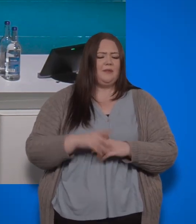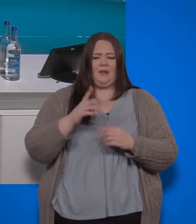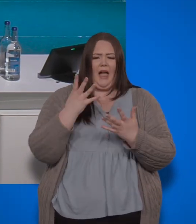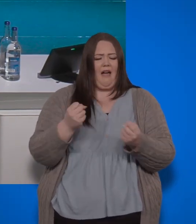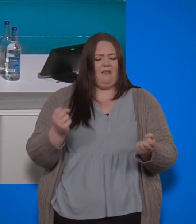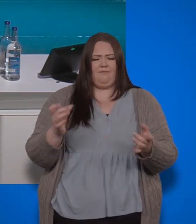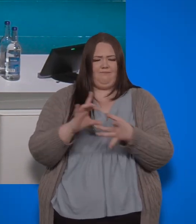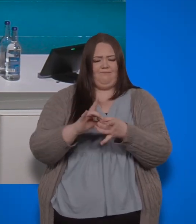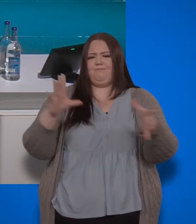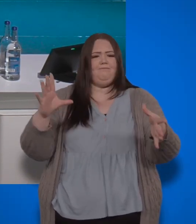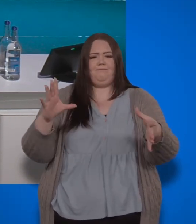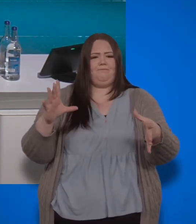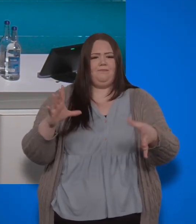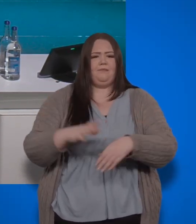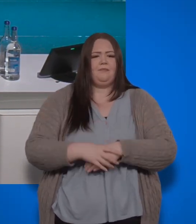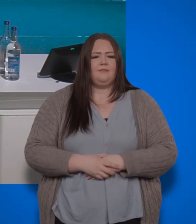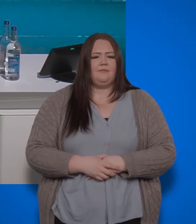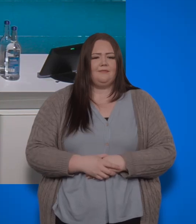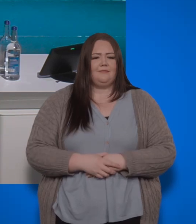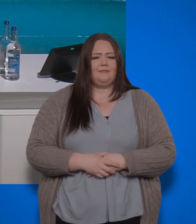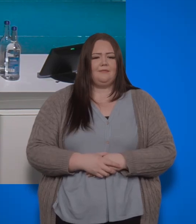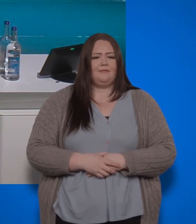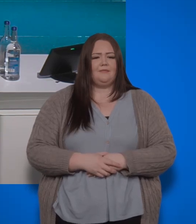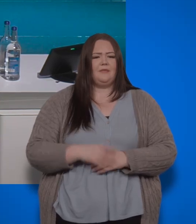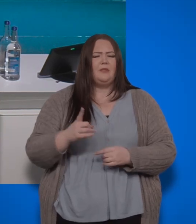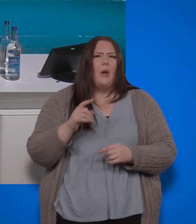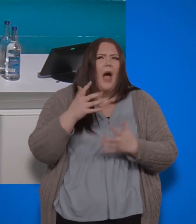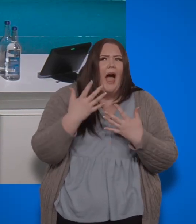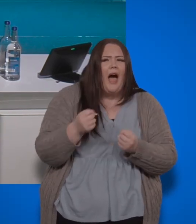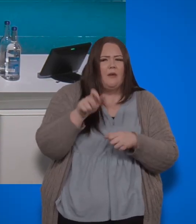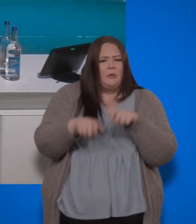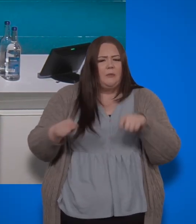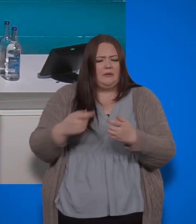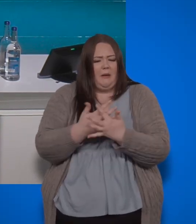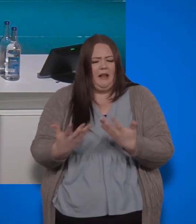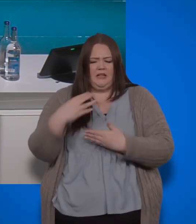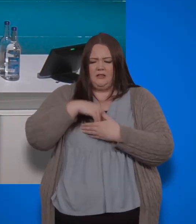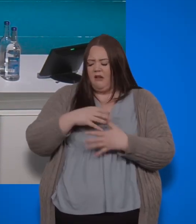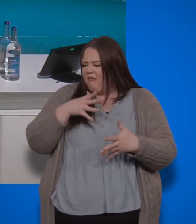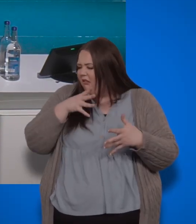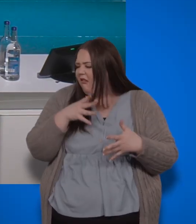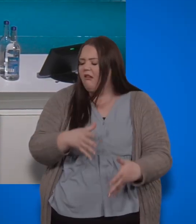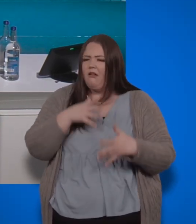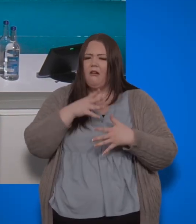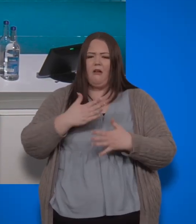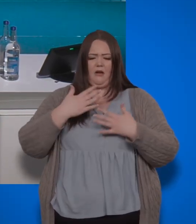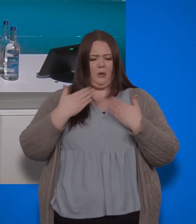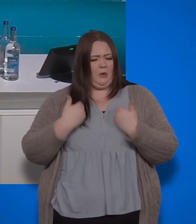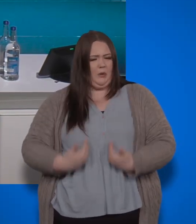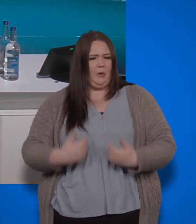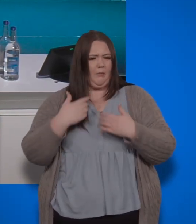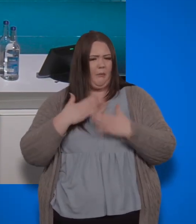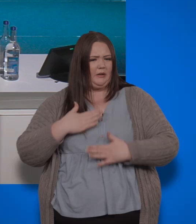so it doesn't quite work. But I do think that note of sort of almost self-loathing, a kind